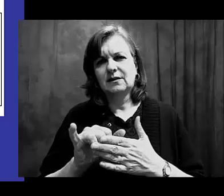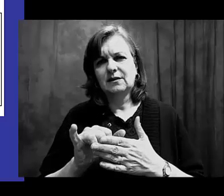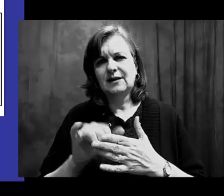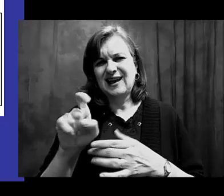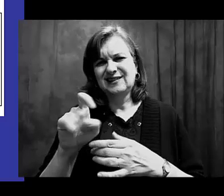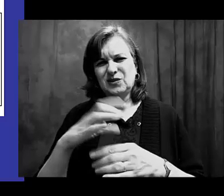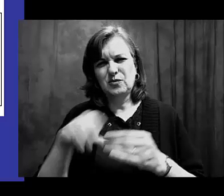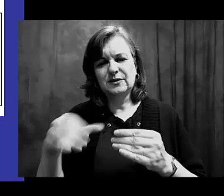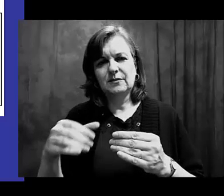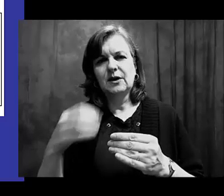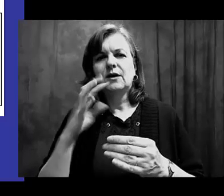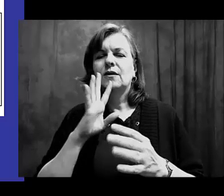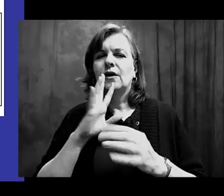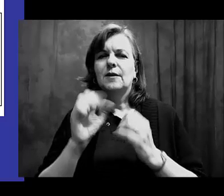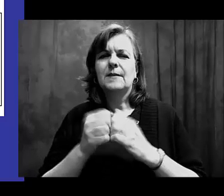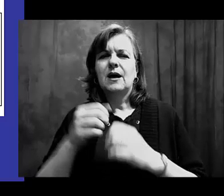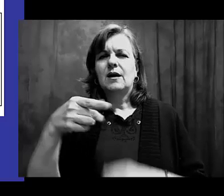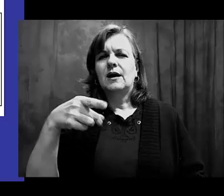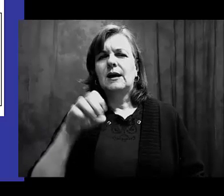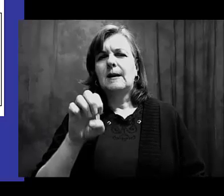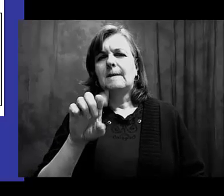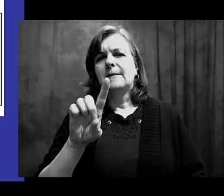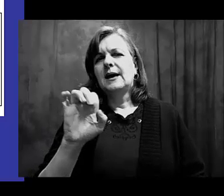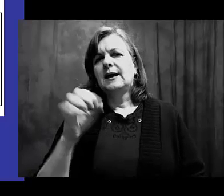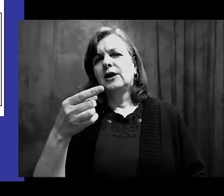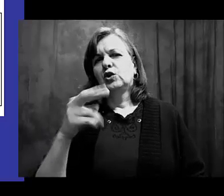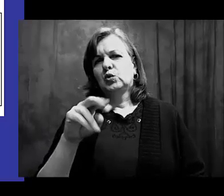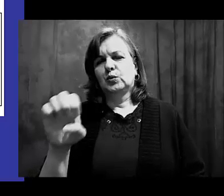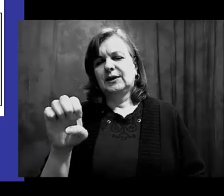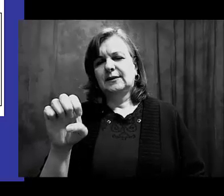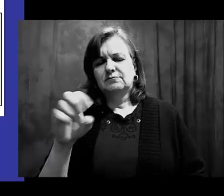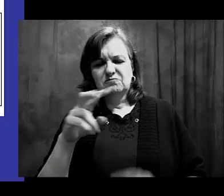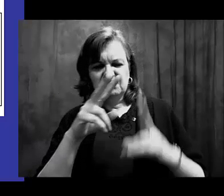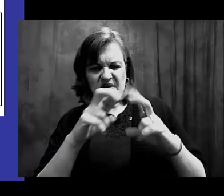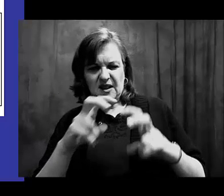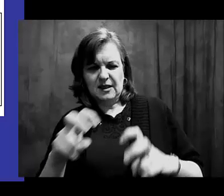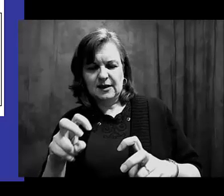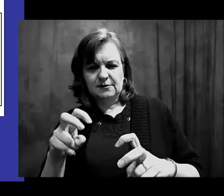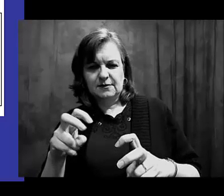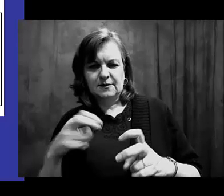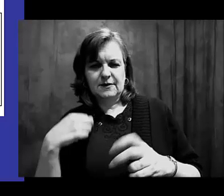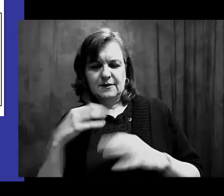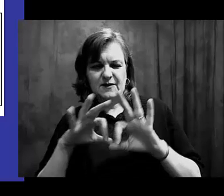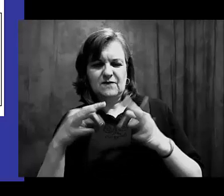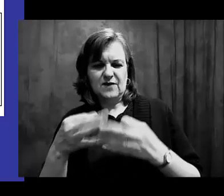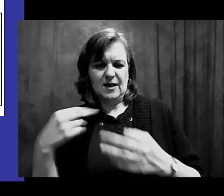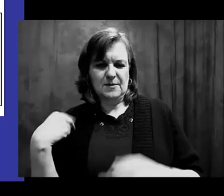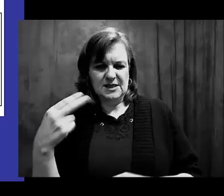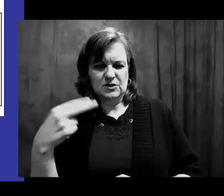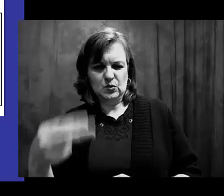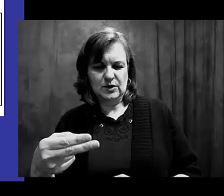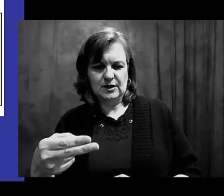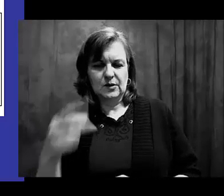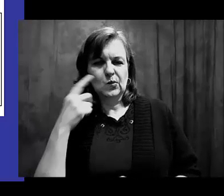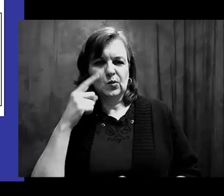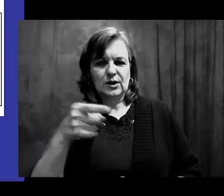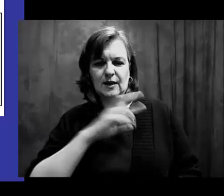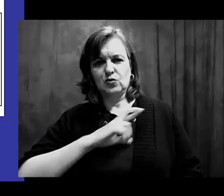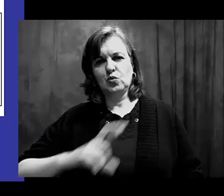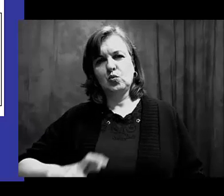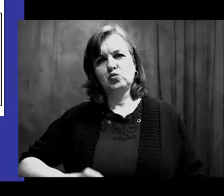before, to track family histories, and in this case, looking at the royal family of